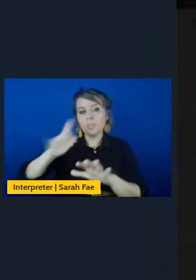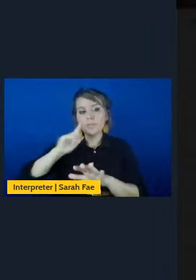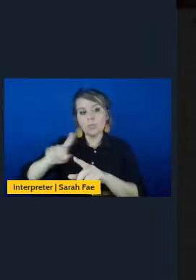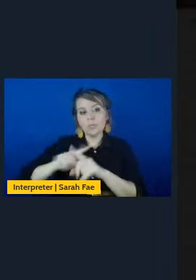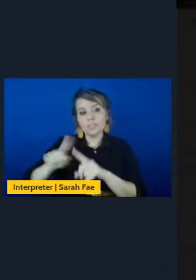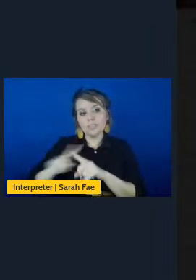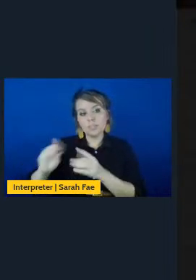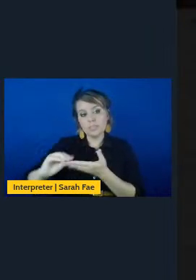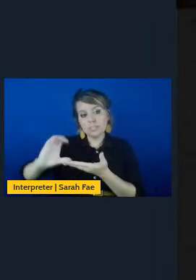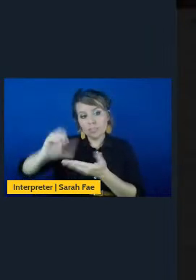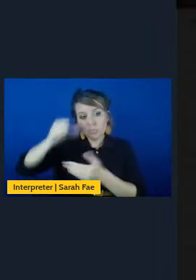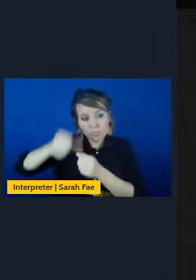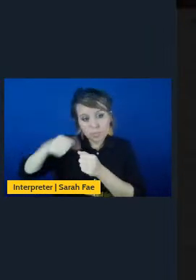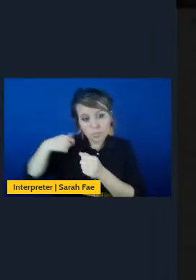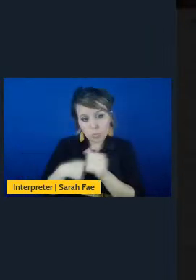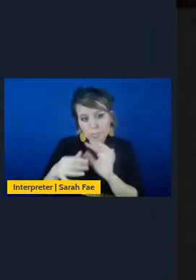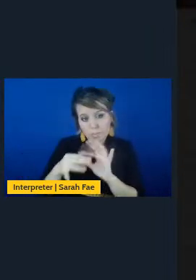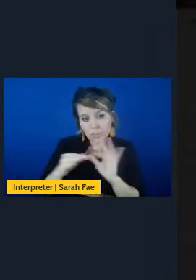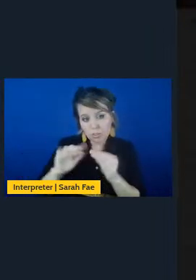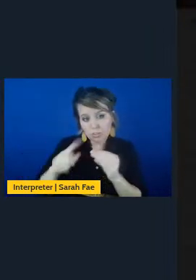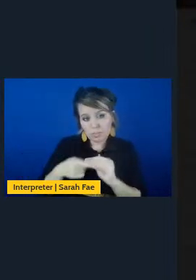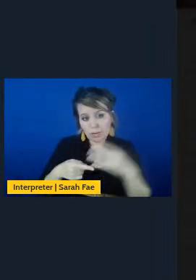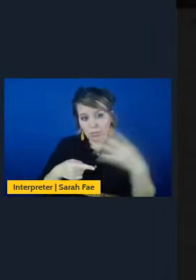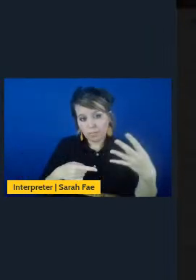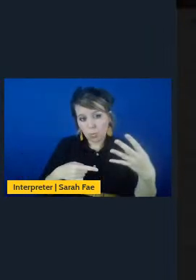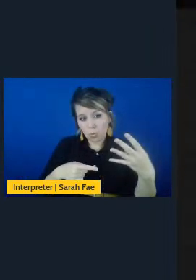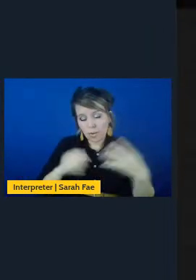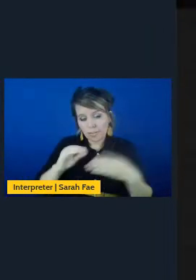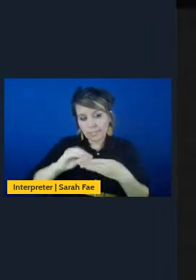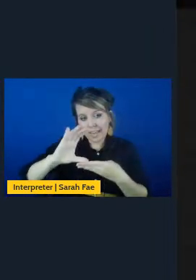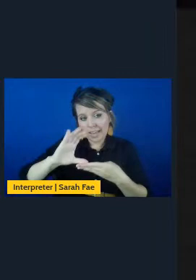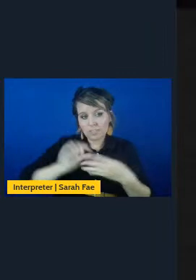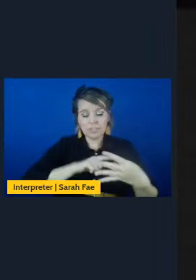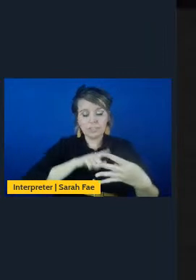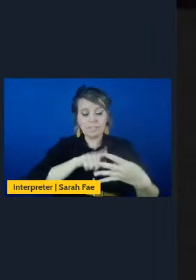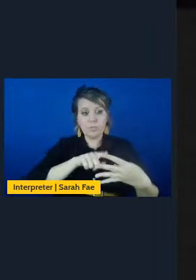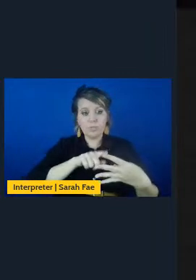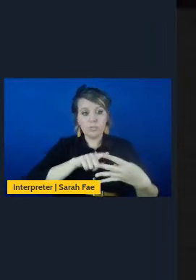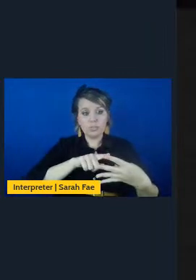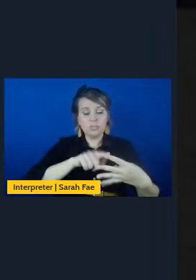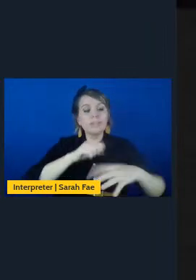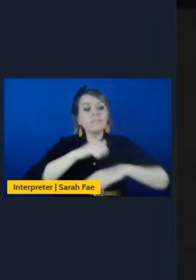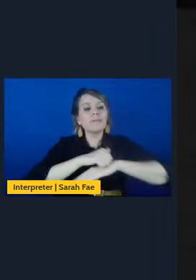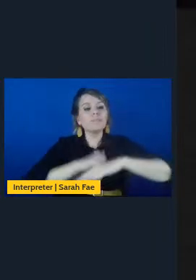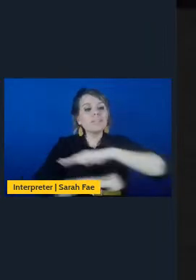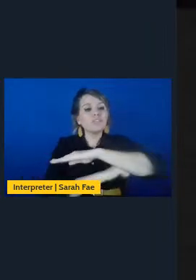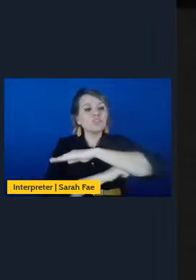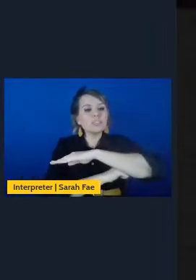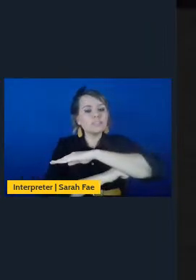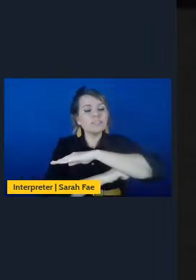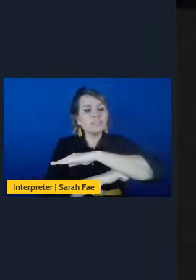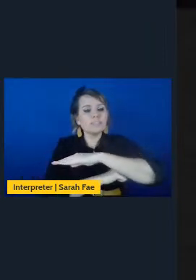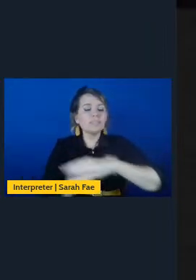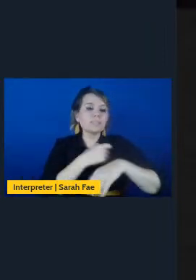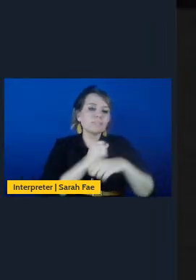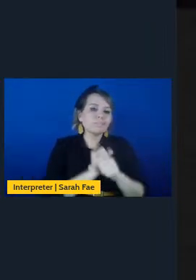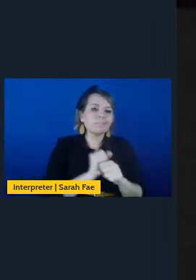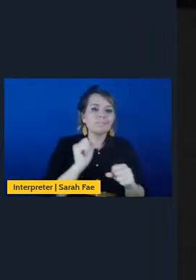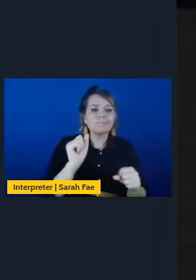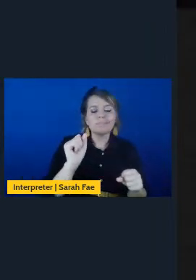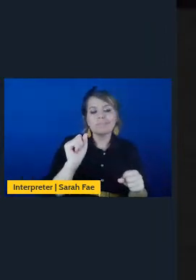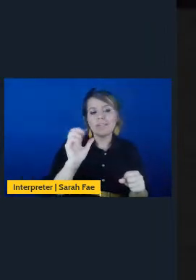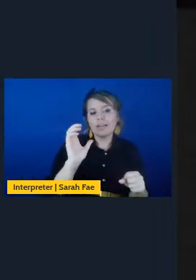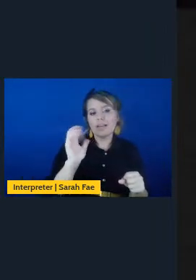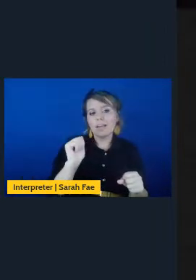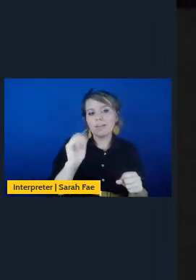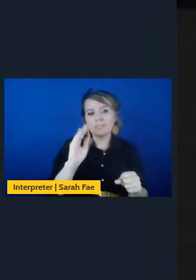mentioned about the 4 stacks, right? So the first stack is the foundational stack, which will create the VPC network constructs for